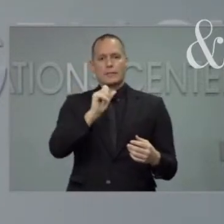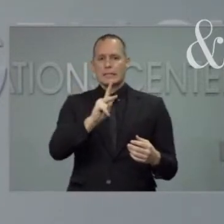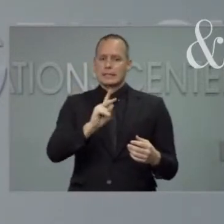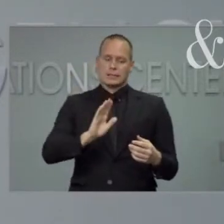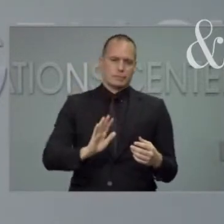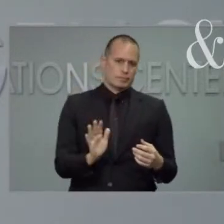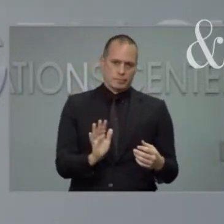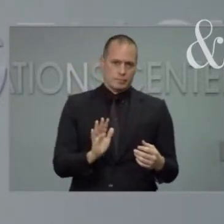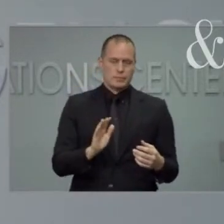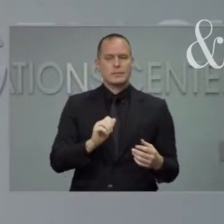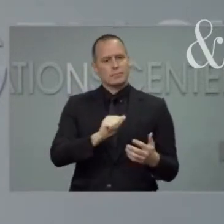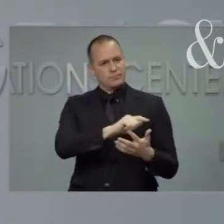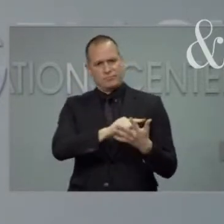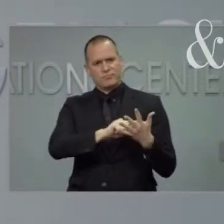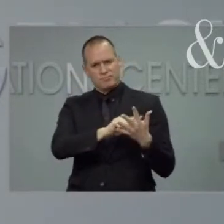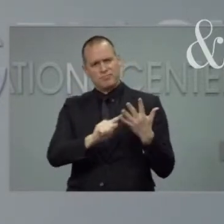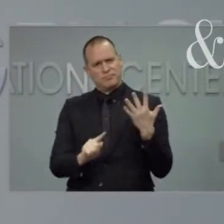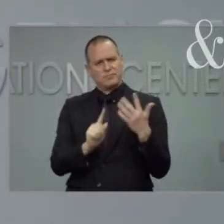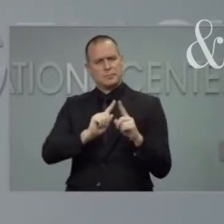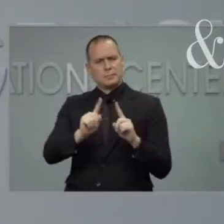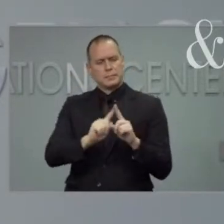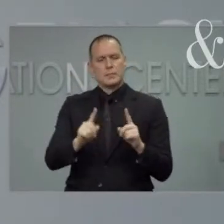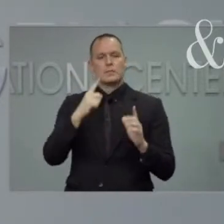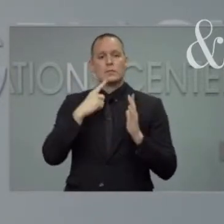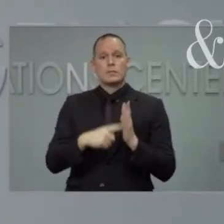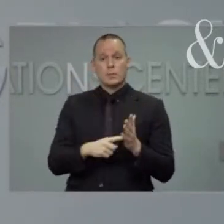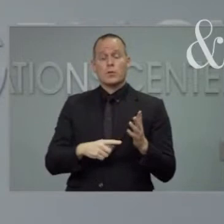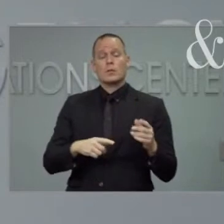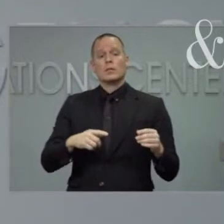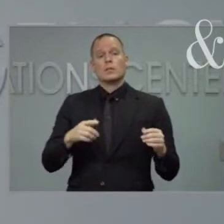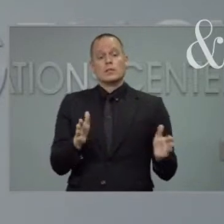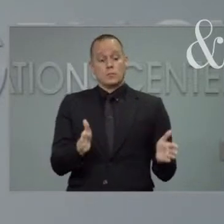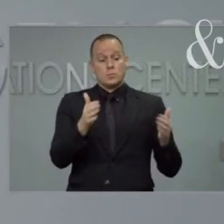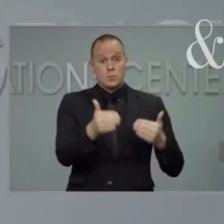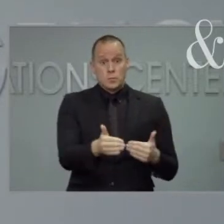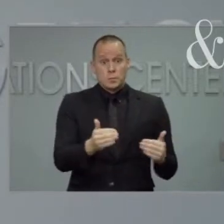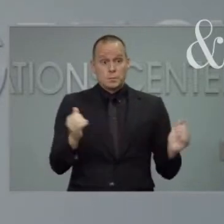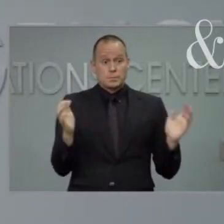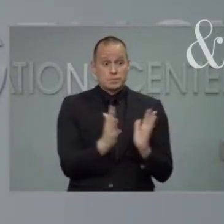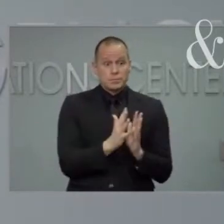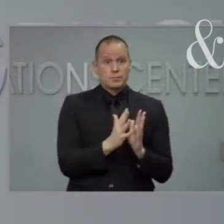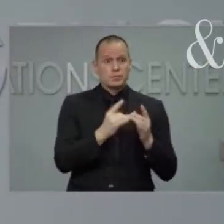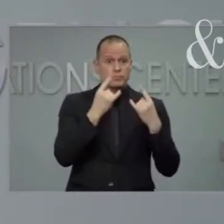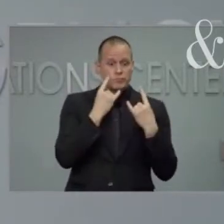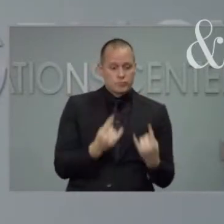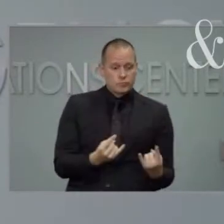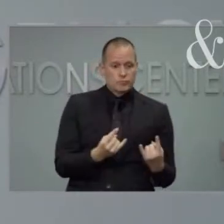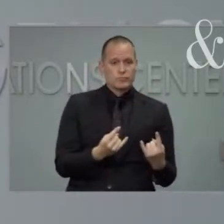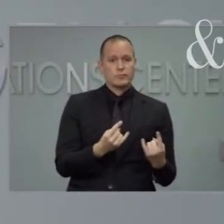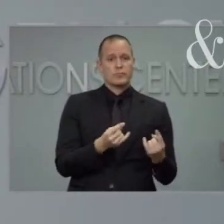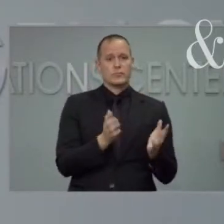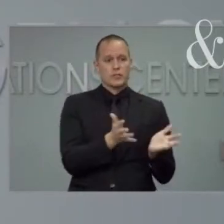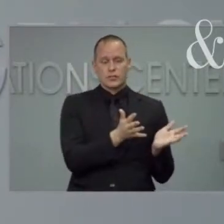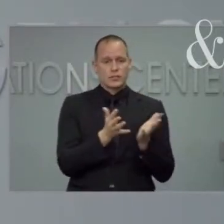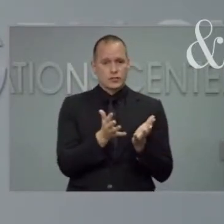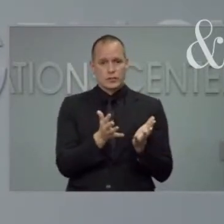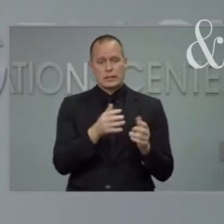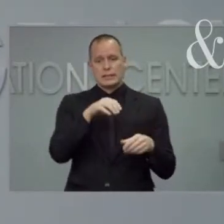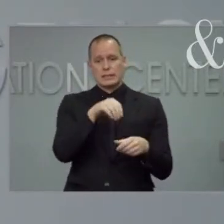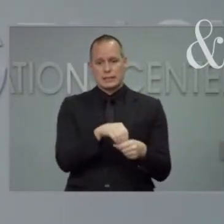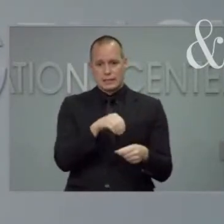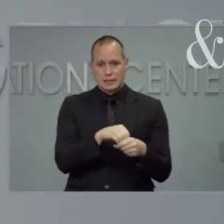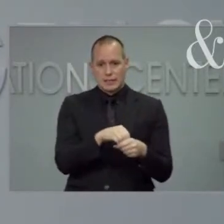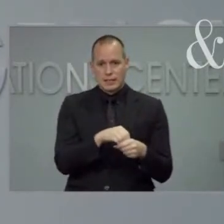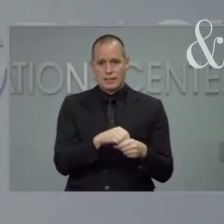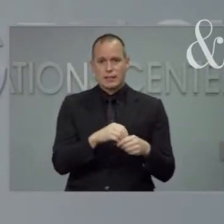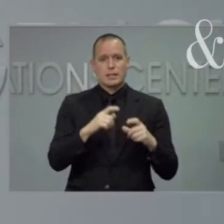risk settings include any time when, as I said, folks come together, you can't wear your mask consistently, where there are a lot of people, you're indoors,